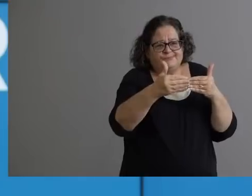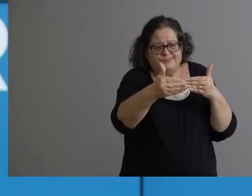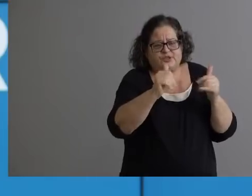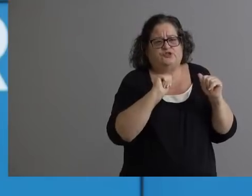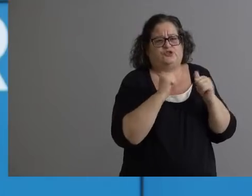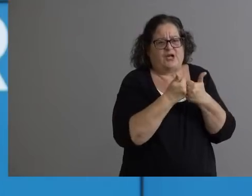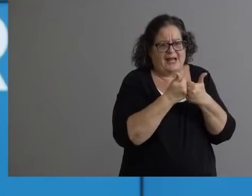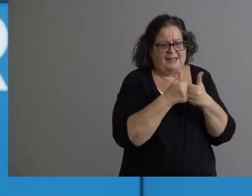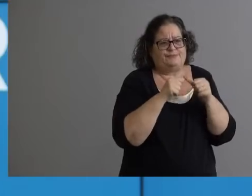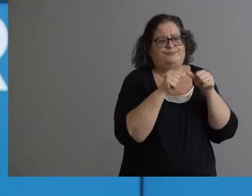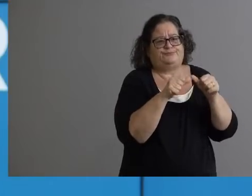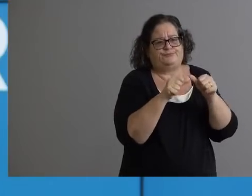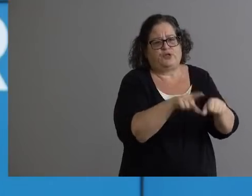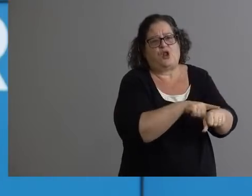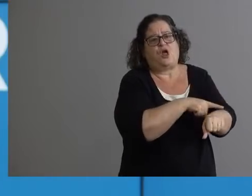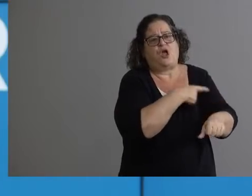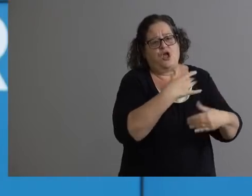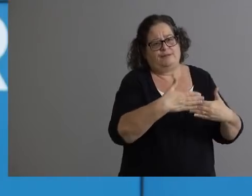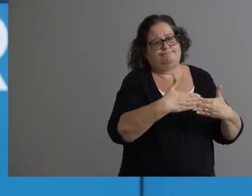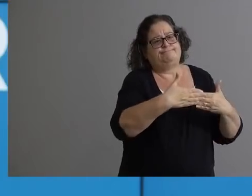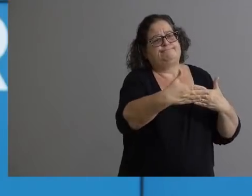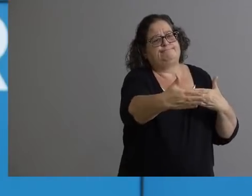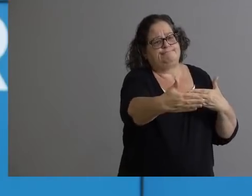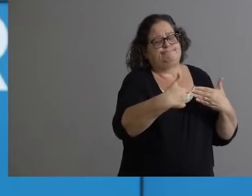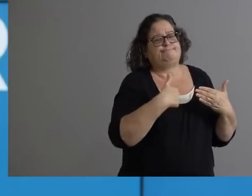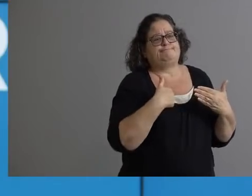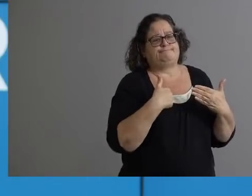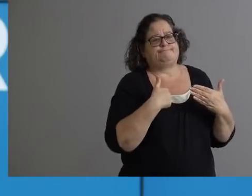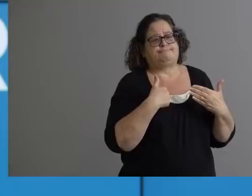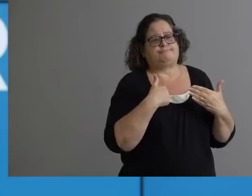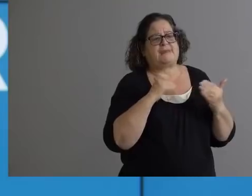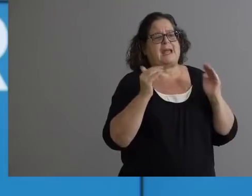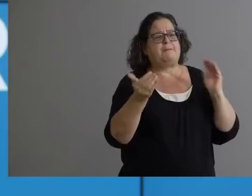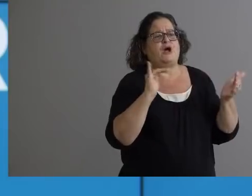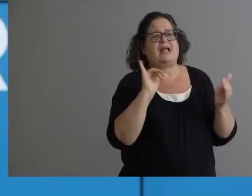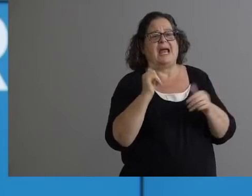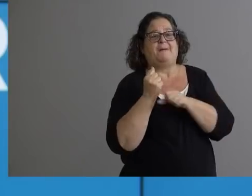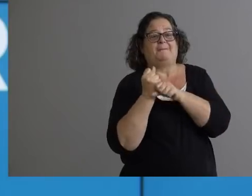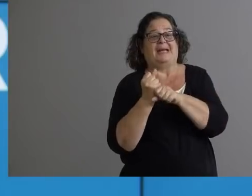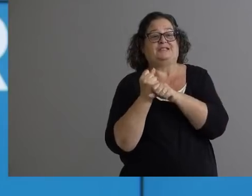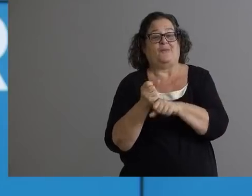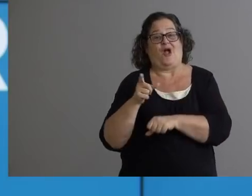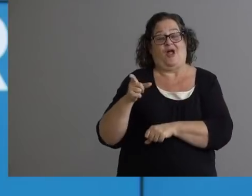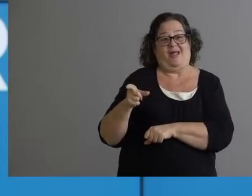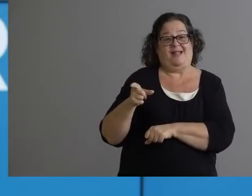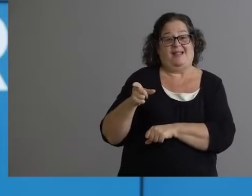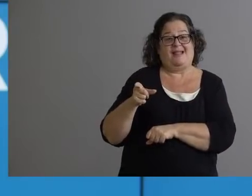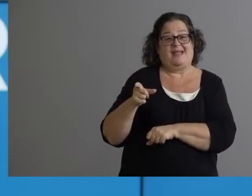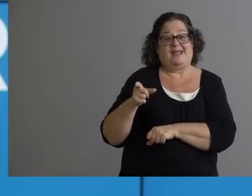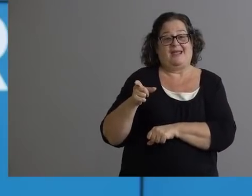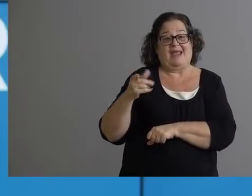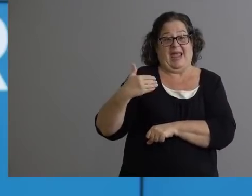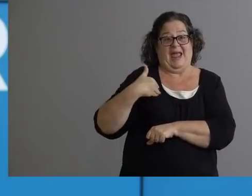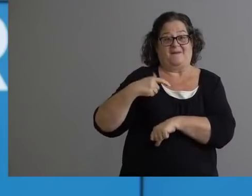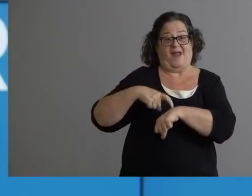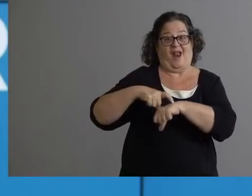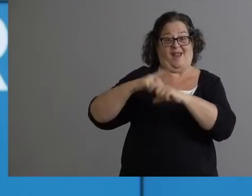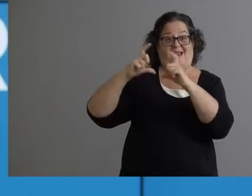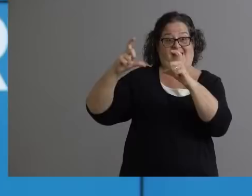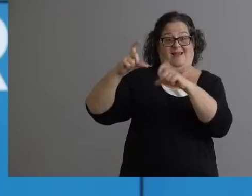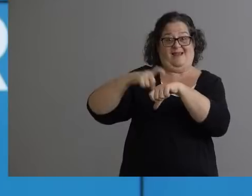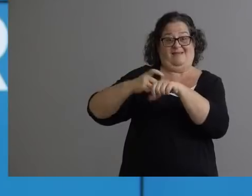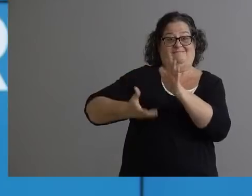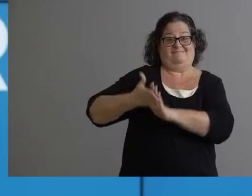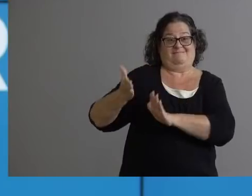a baseball game, so there's not a clock here. It's inning by inning. We are in